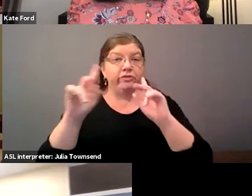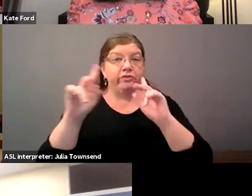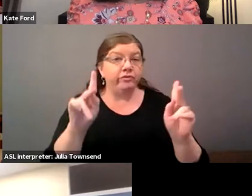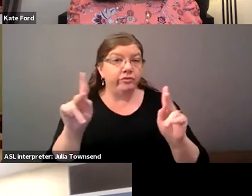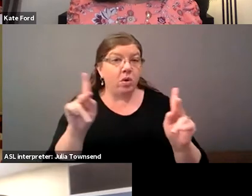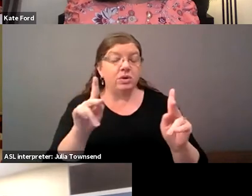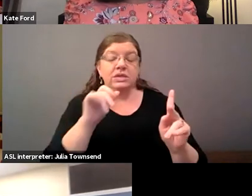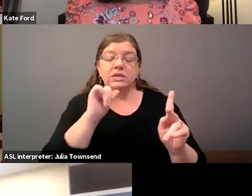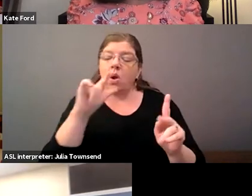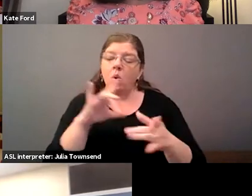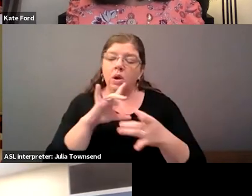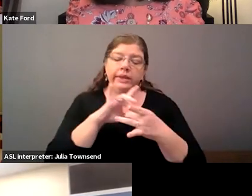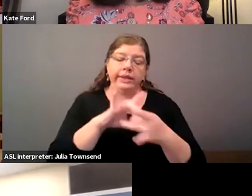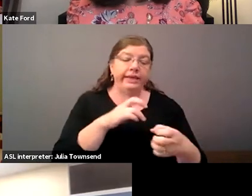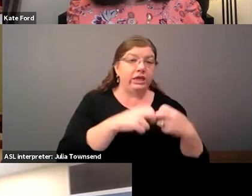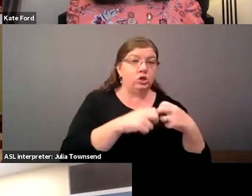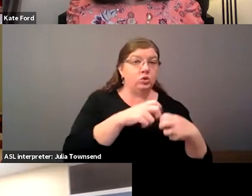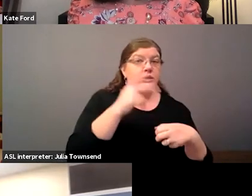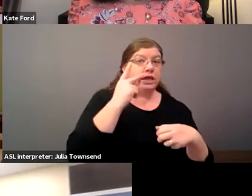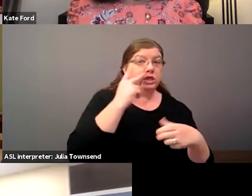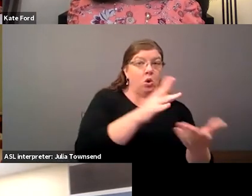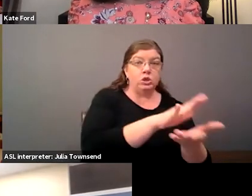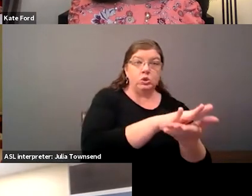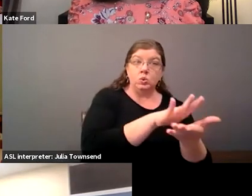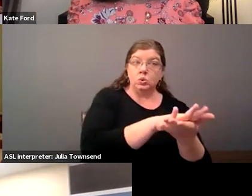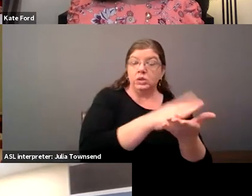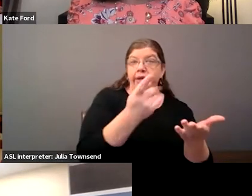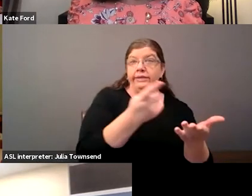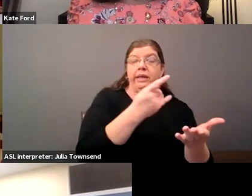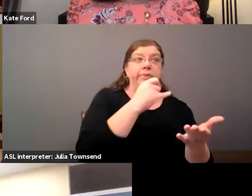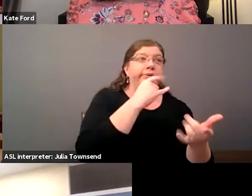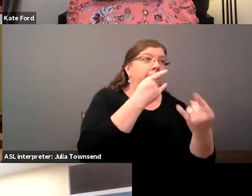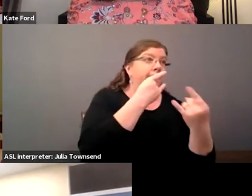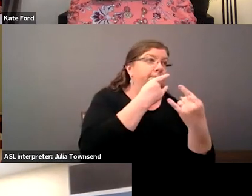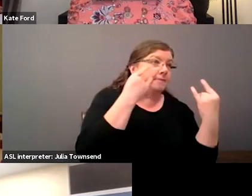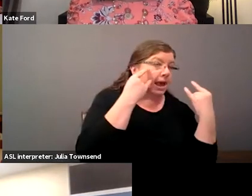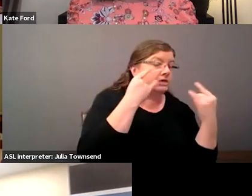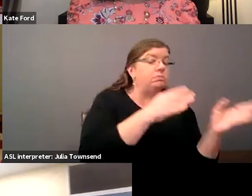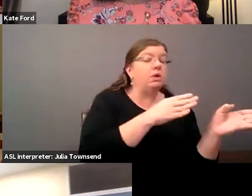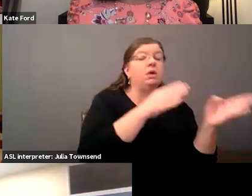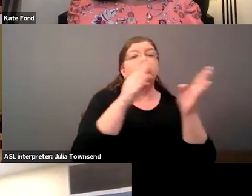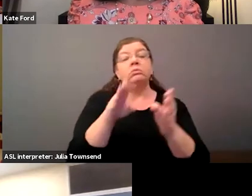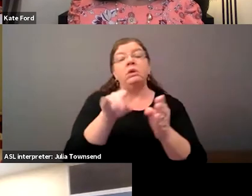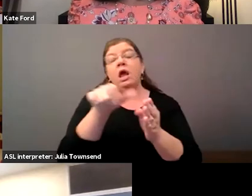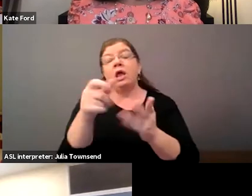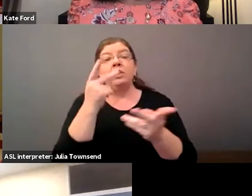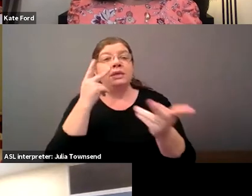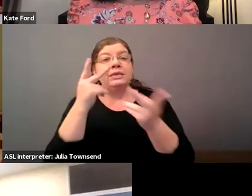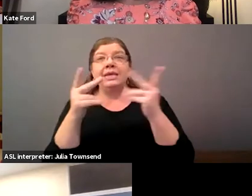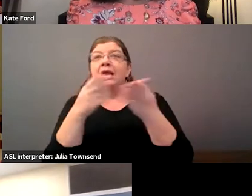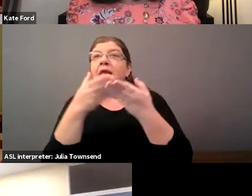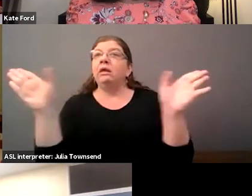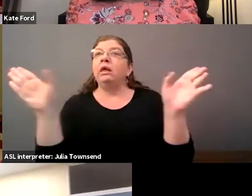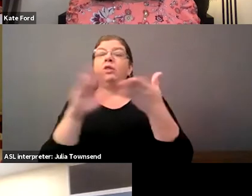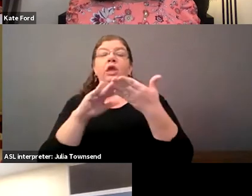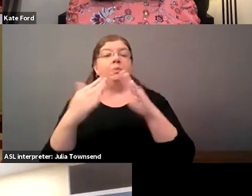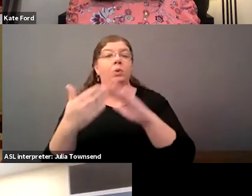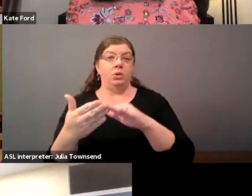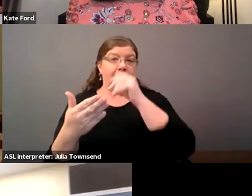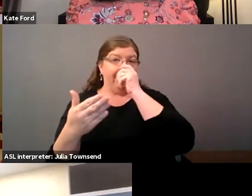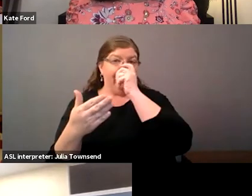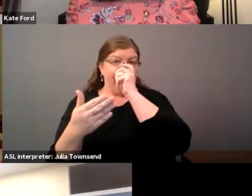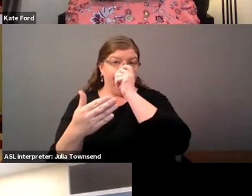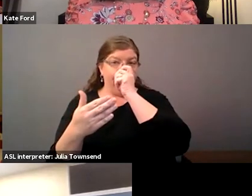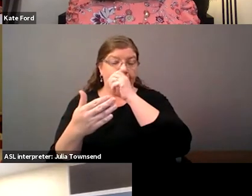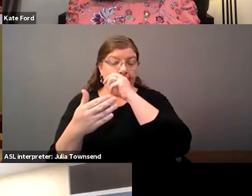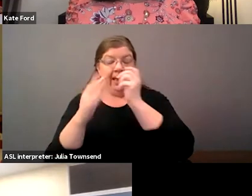issues that they might have seen at school like someone not wearing a mask but also things they see in the community and i i think it would